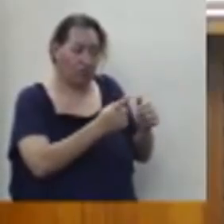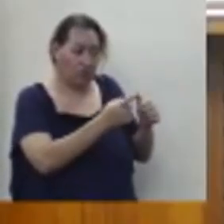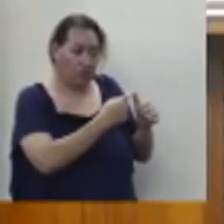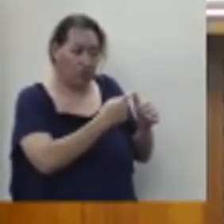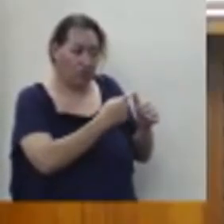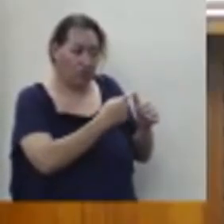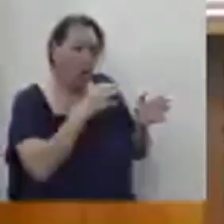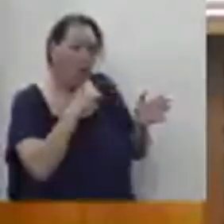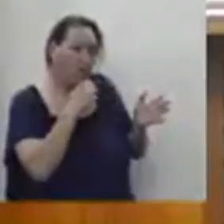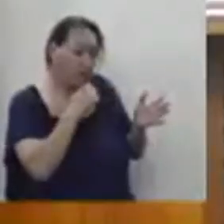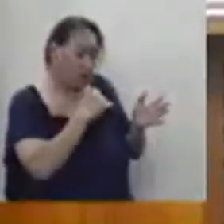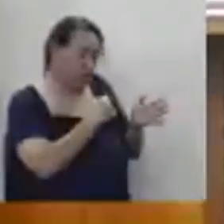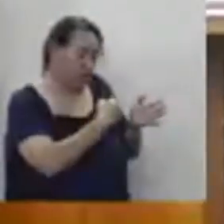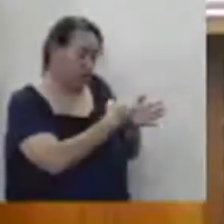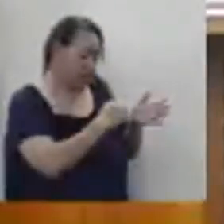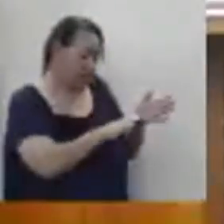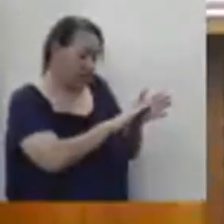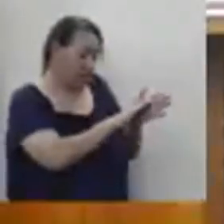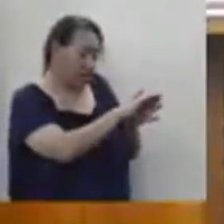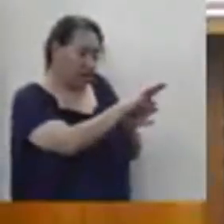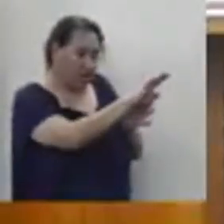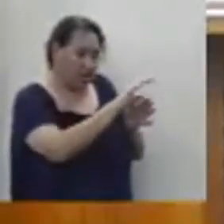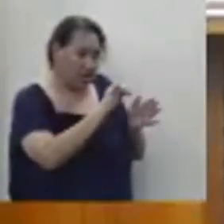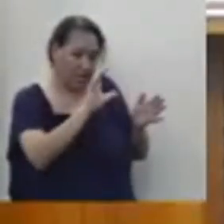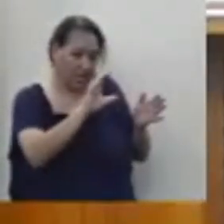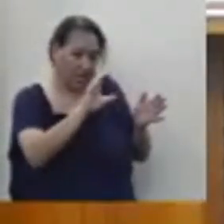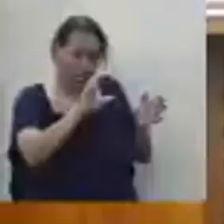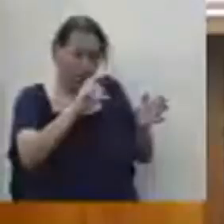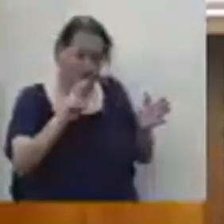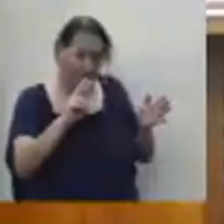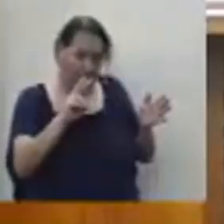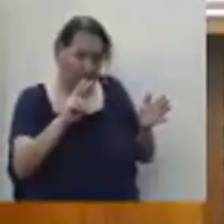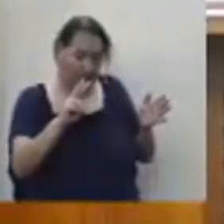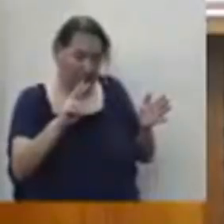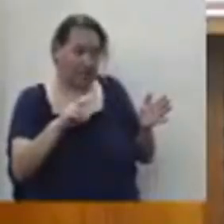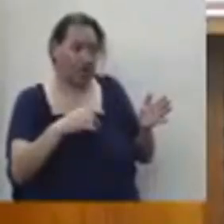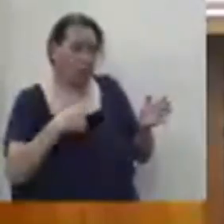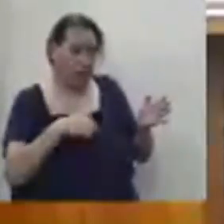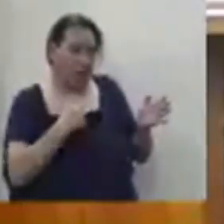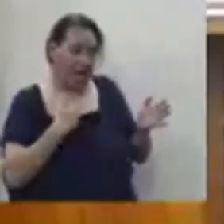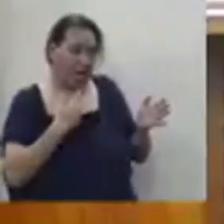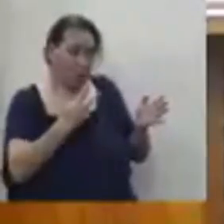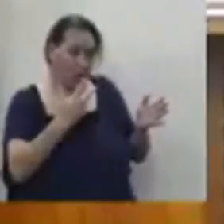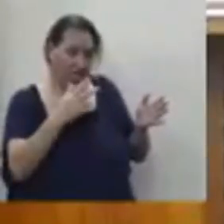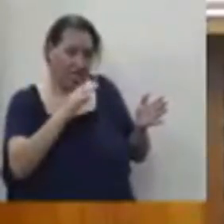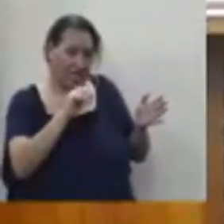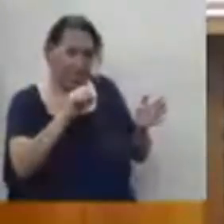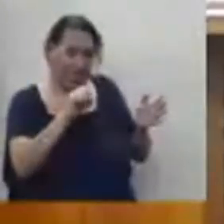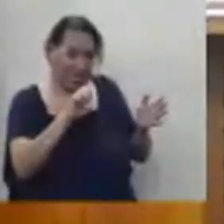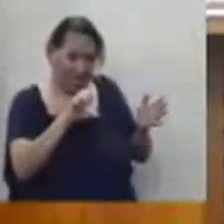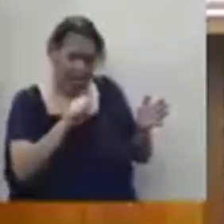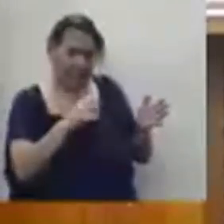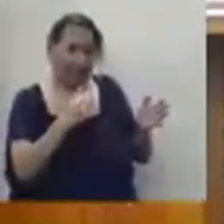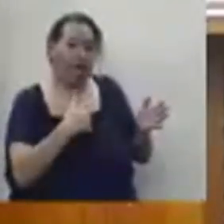first started this whole COVID case, we started with about 3 cases. And as you journey through, as the days